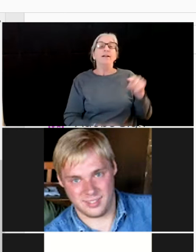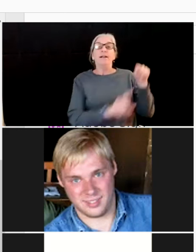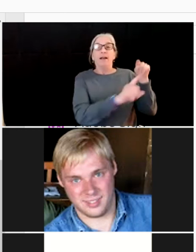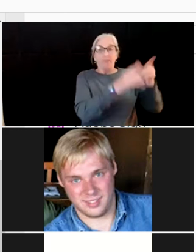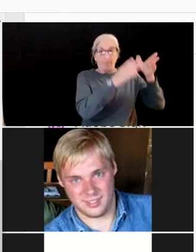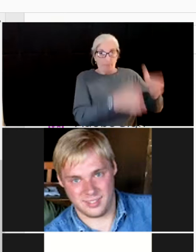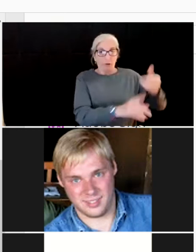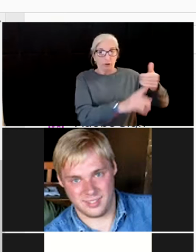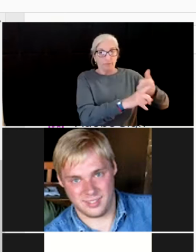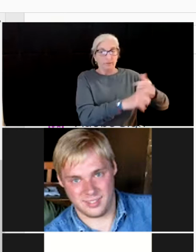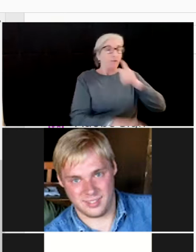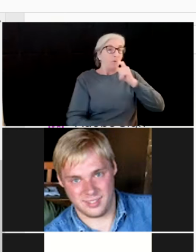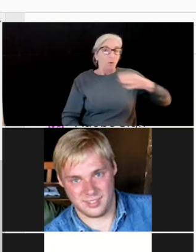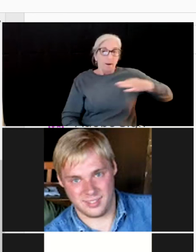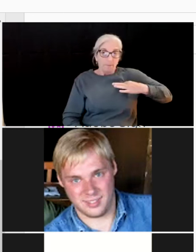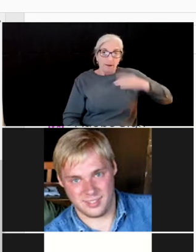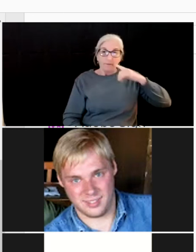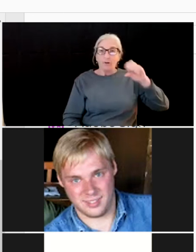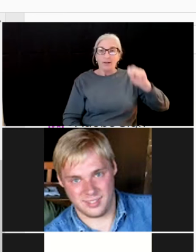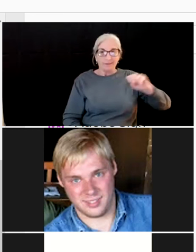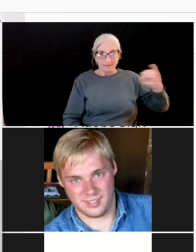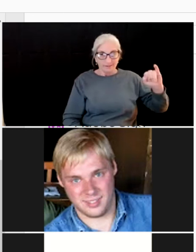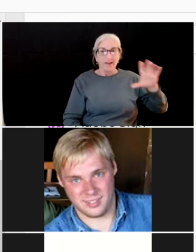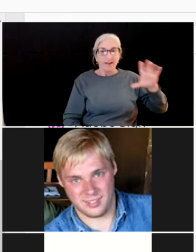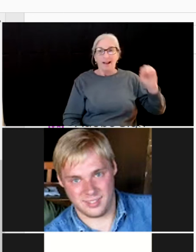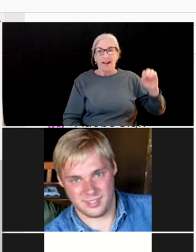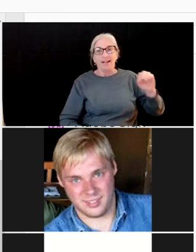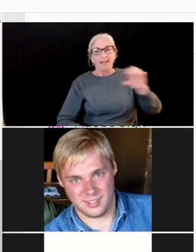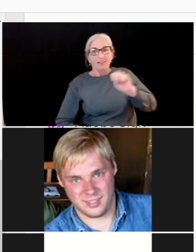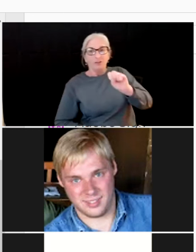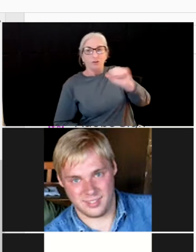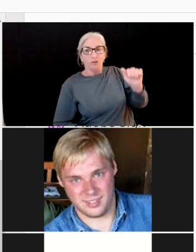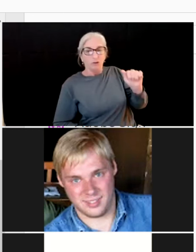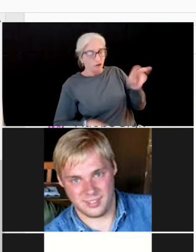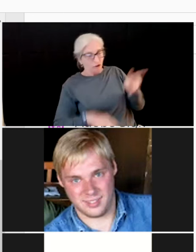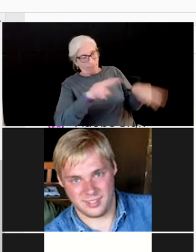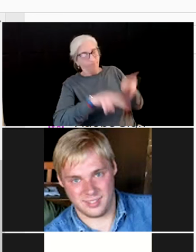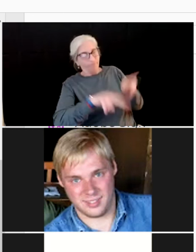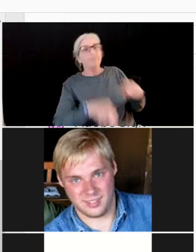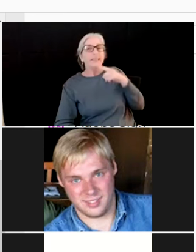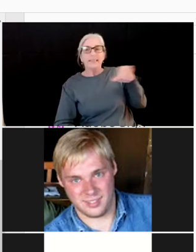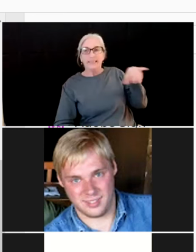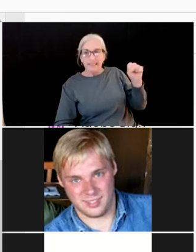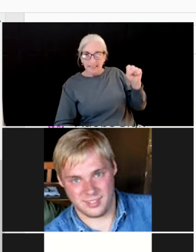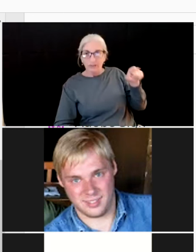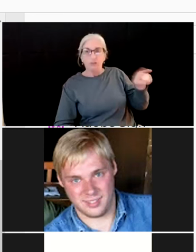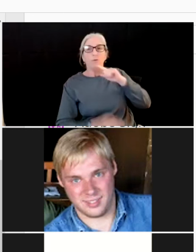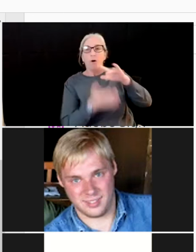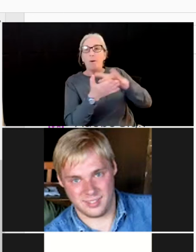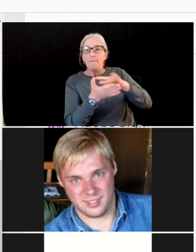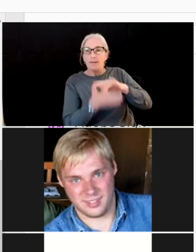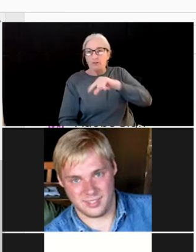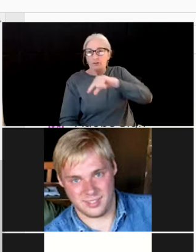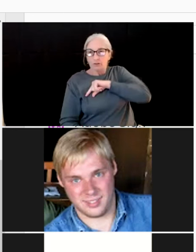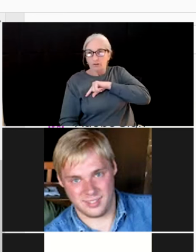actually applied for SSI and found medically eligible and financially eligible too. Right. So